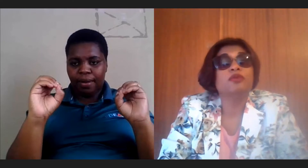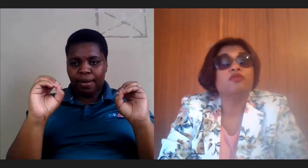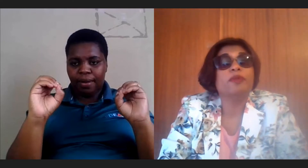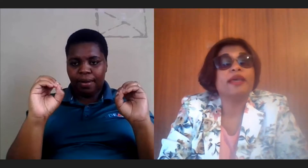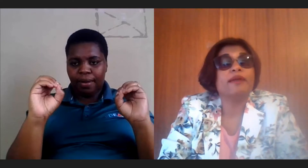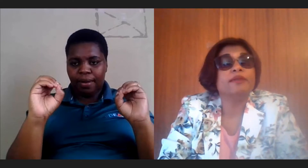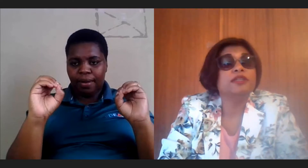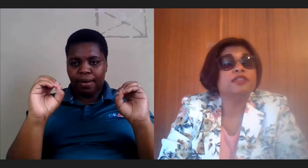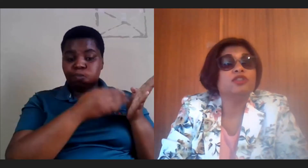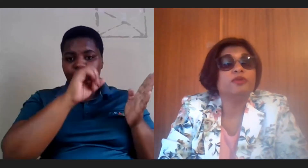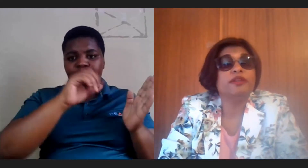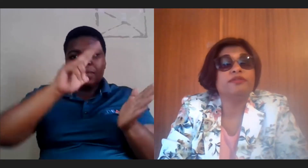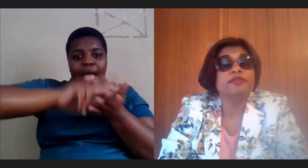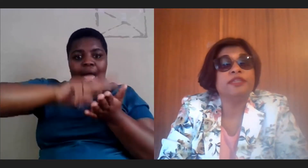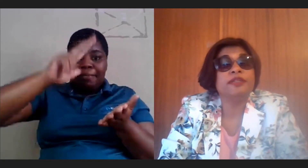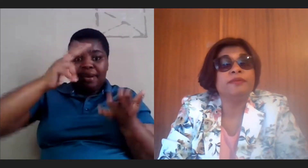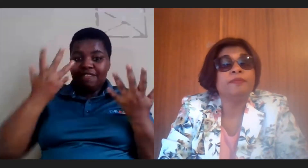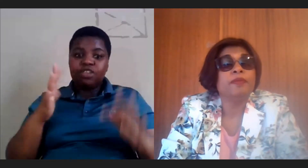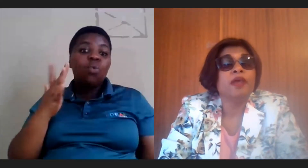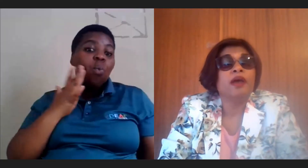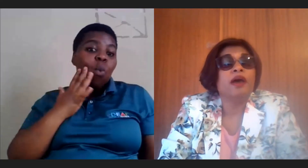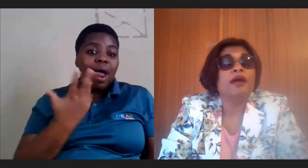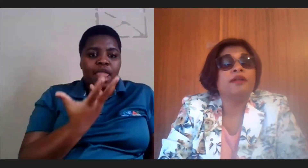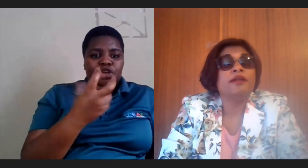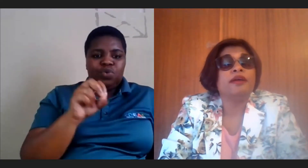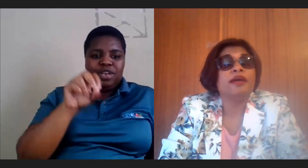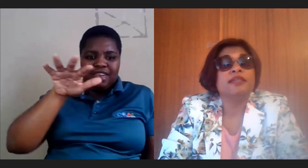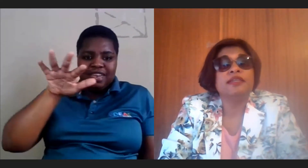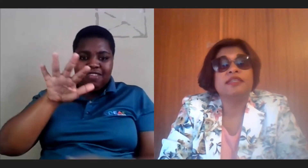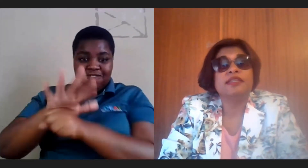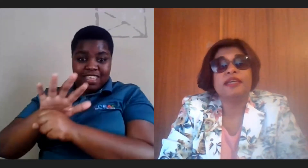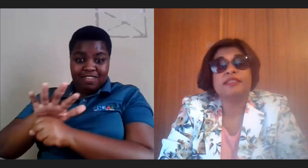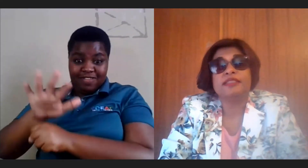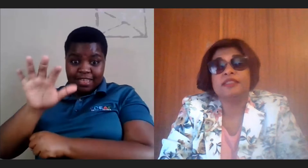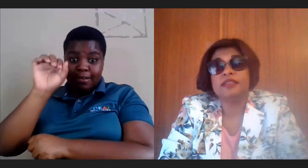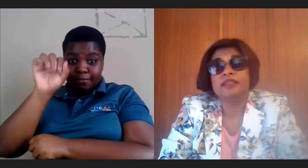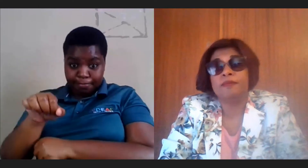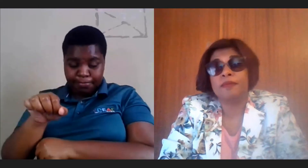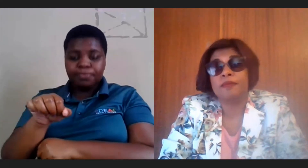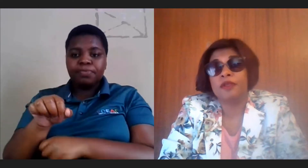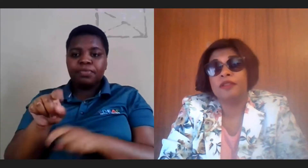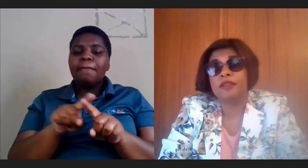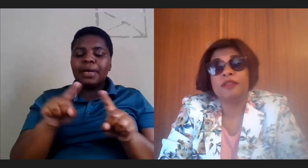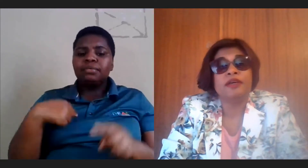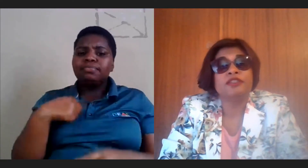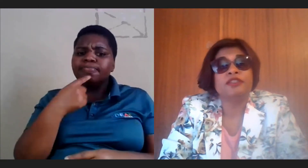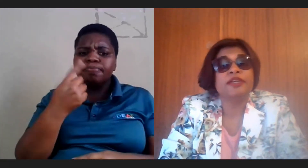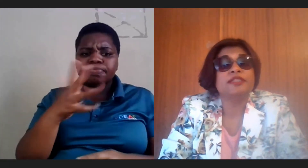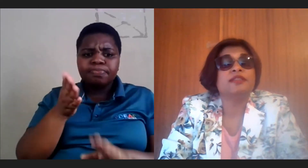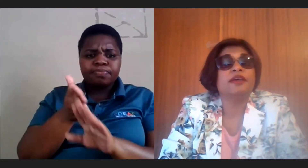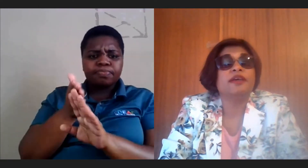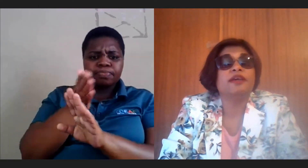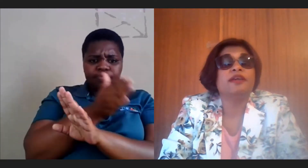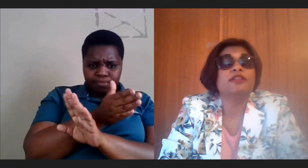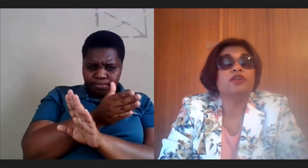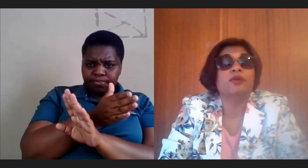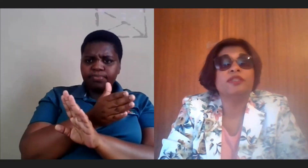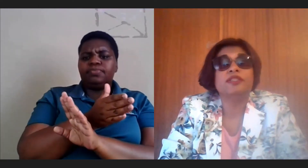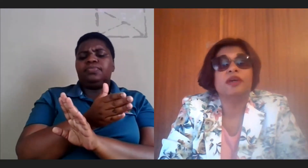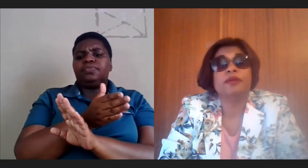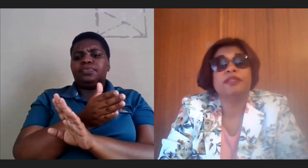was approved by Cabinet in 2015. And as I indicated in the address,